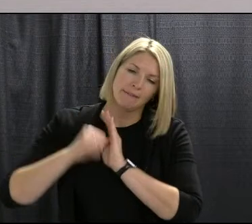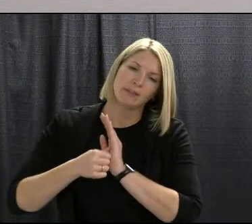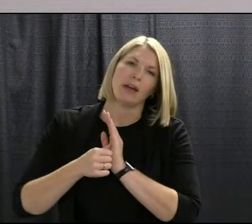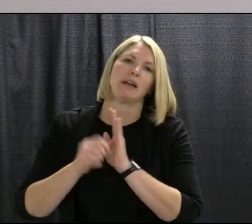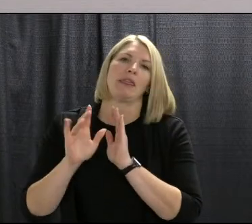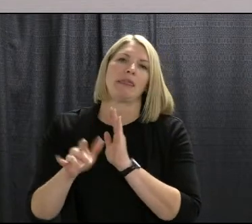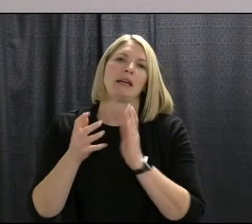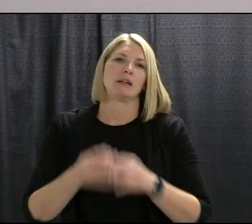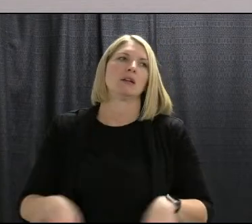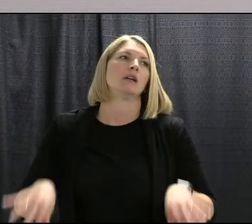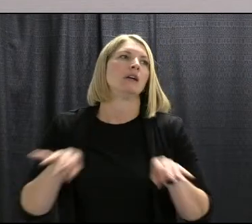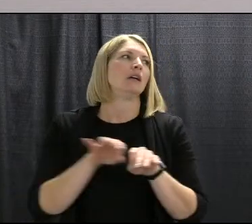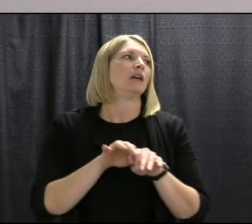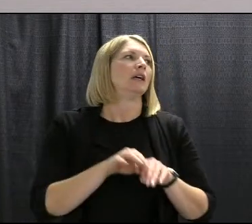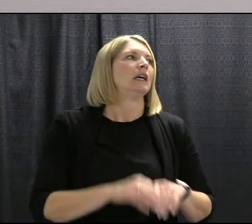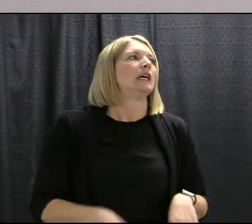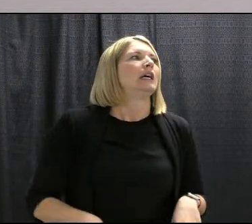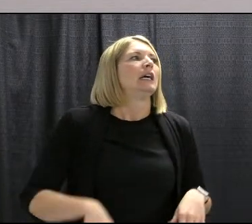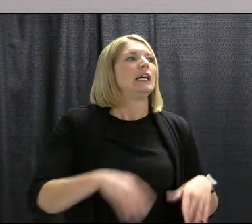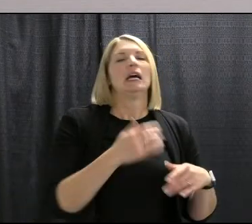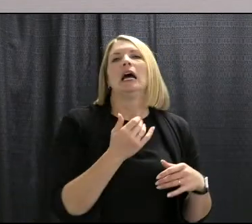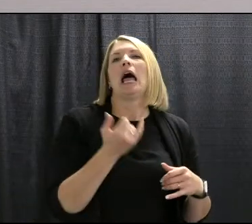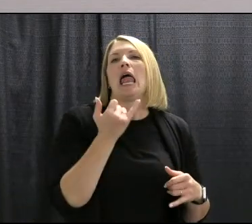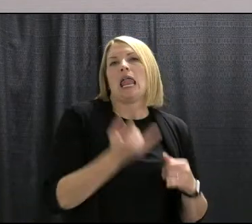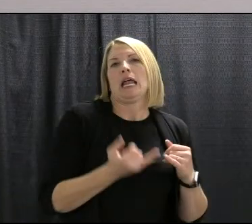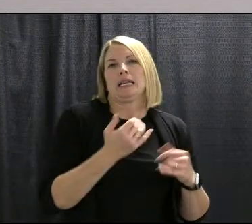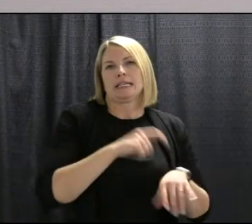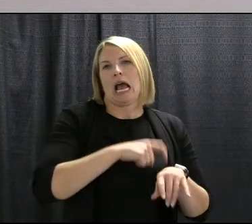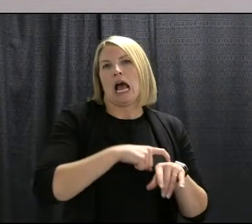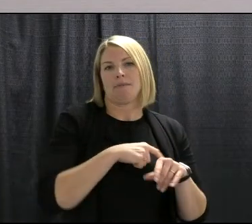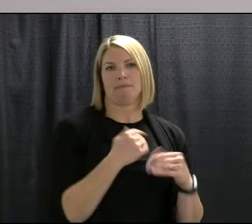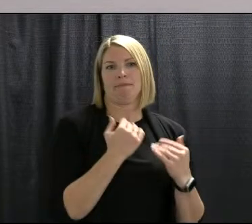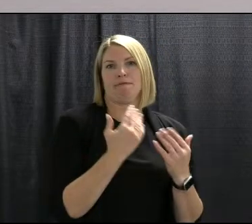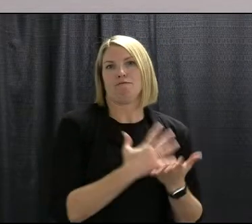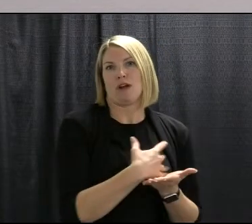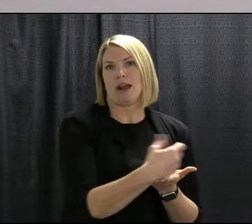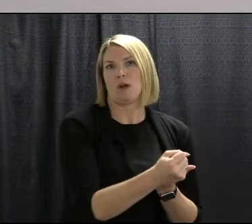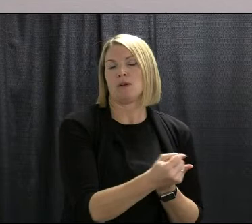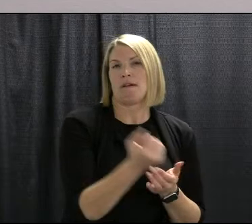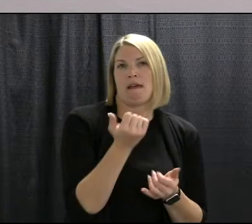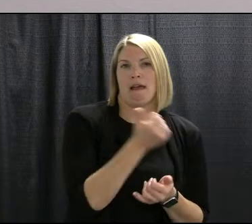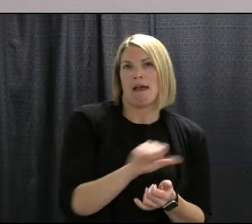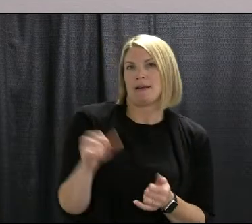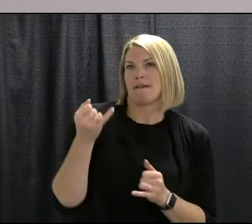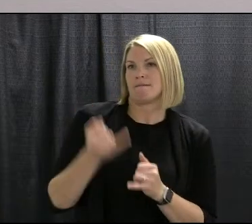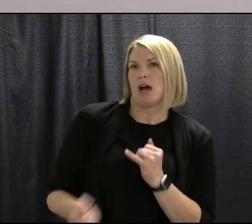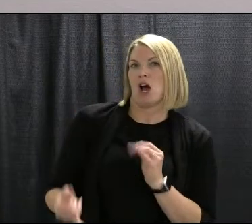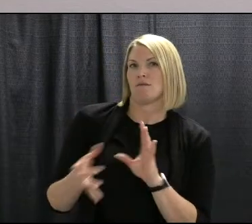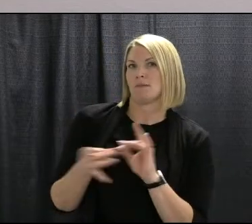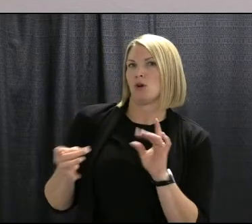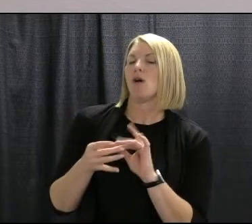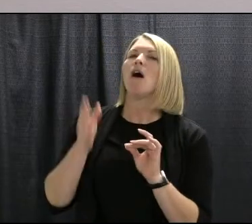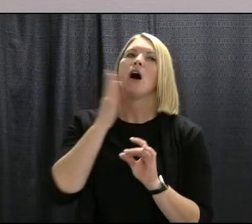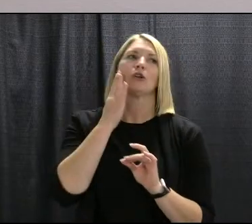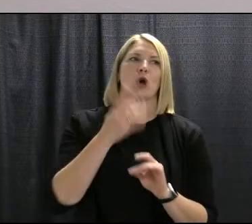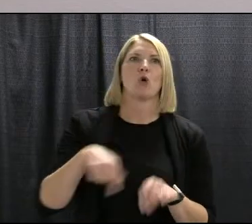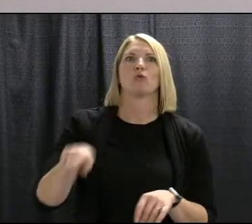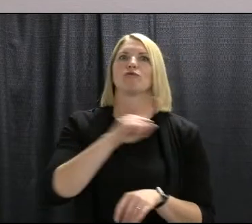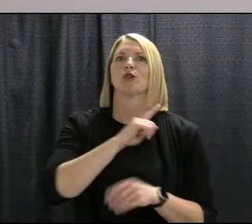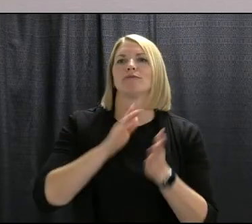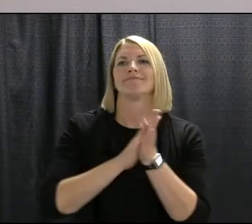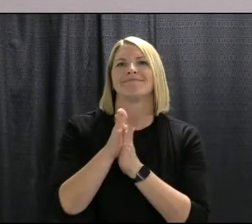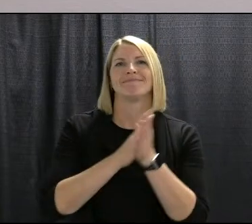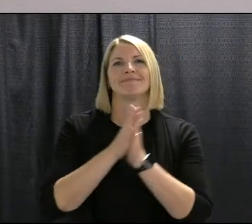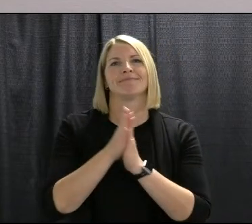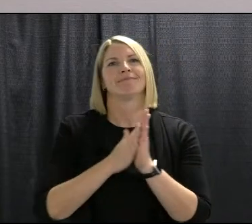Folks, we've reached the end of our time allotment. Minister, do you have any final remarks? Again, I just want to thank you. I know you're all interested in this, and that's, of course, you're